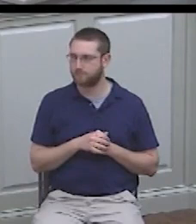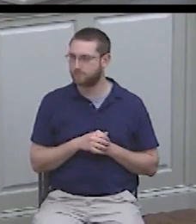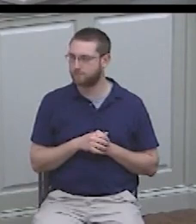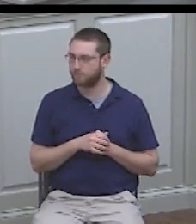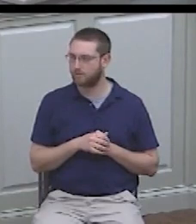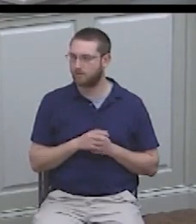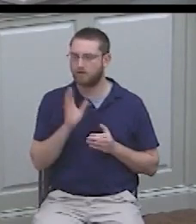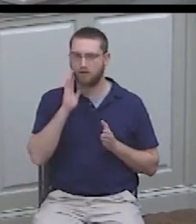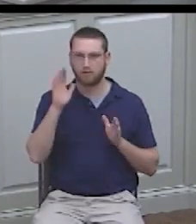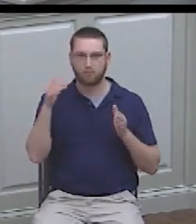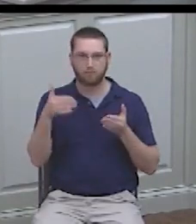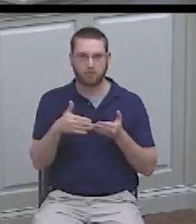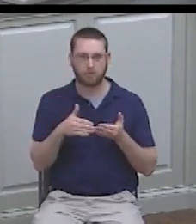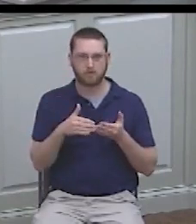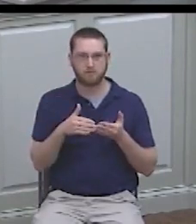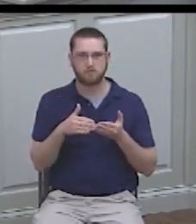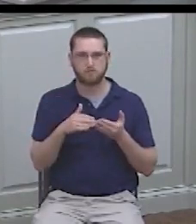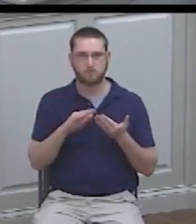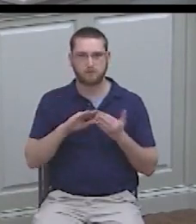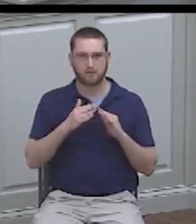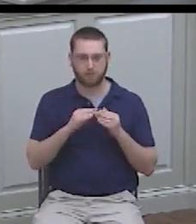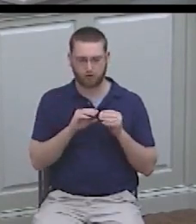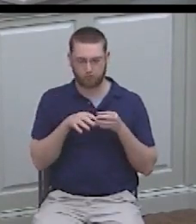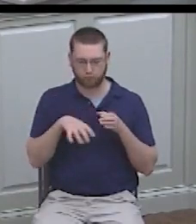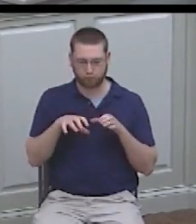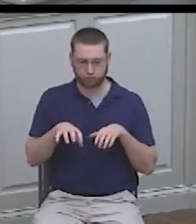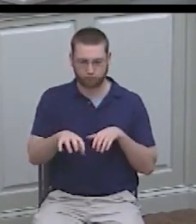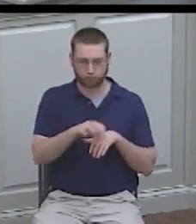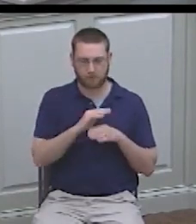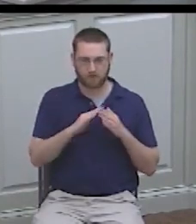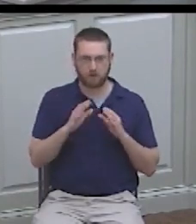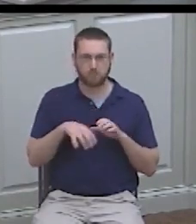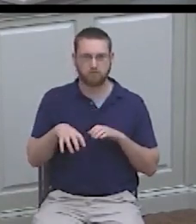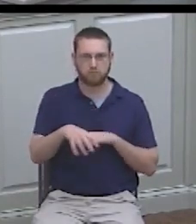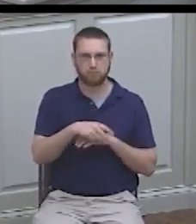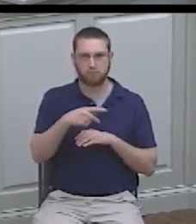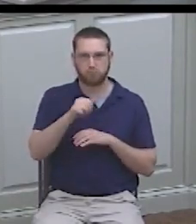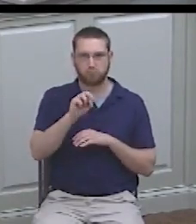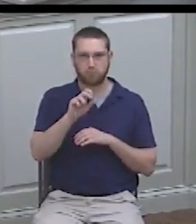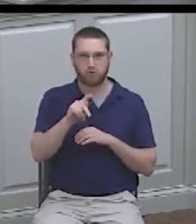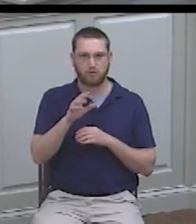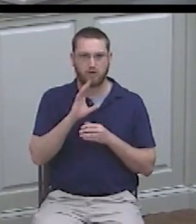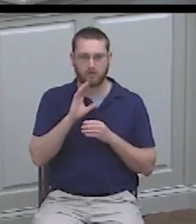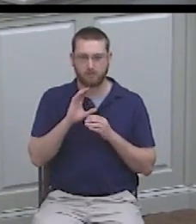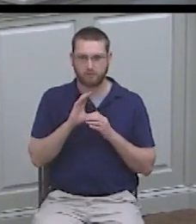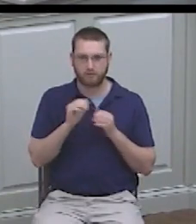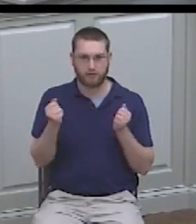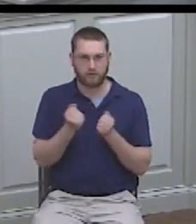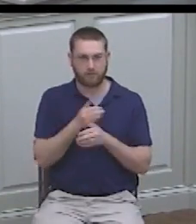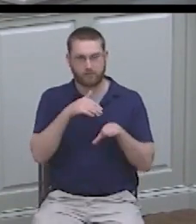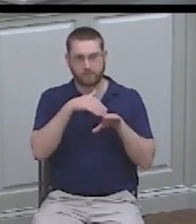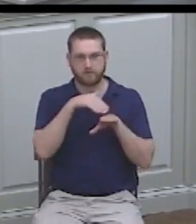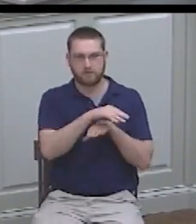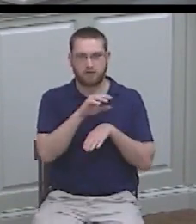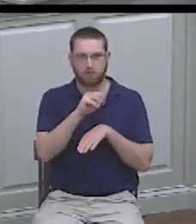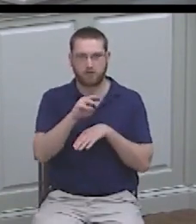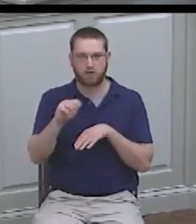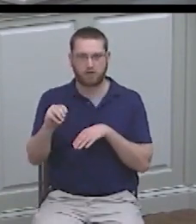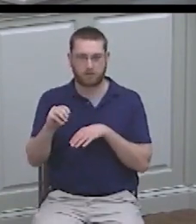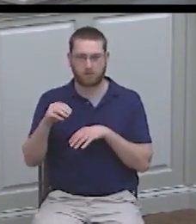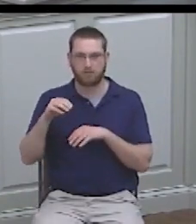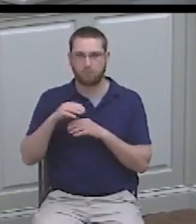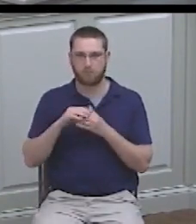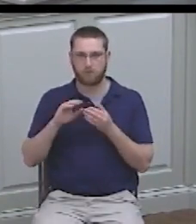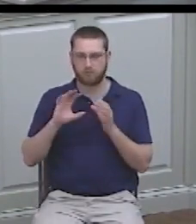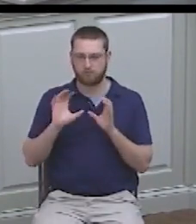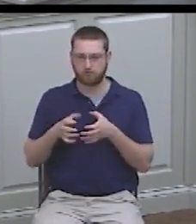the focus would be neighborhood parks, and not, like you said, not consolidating everything at Millennium. And I think those neighborhood parks are really